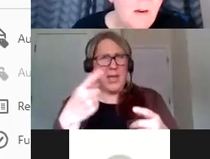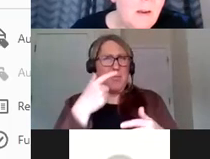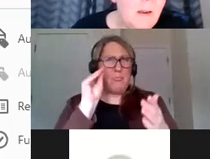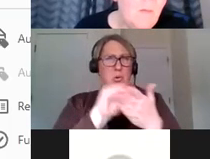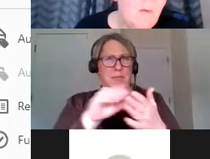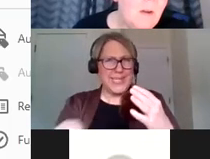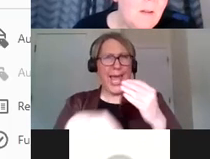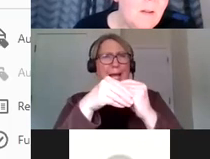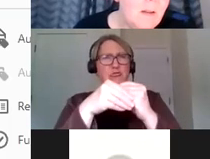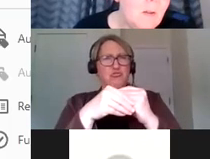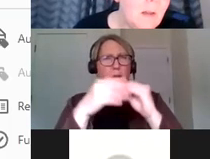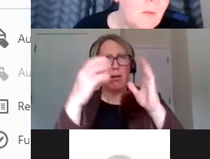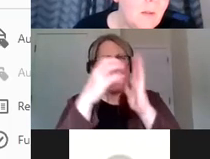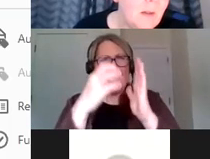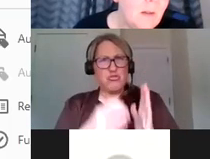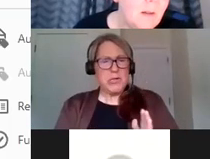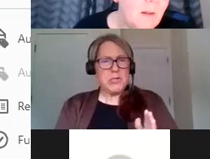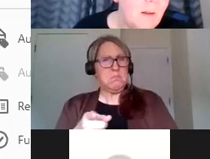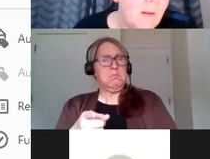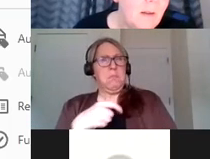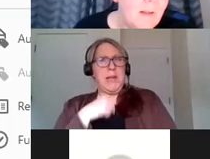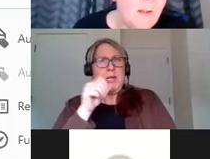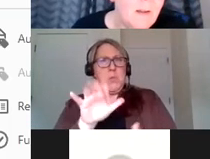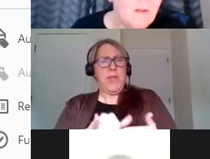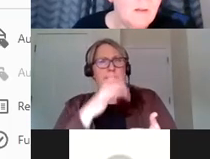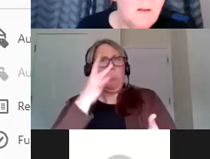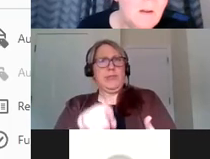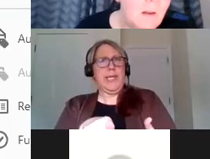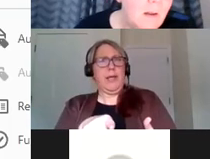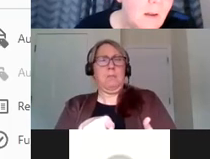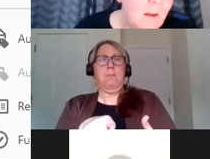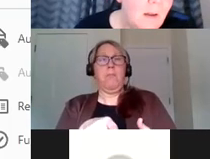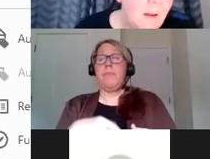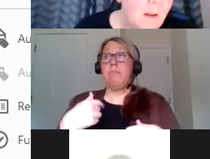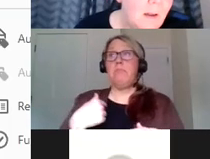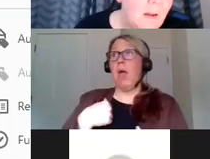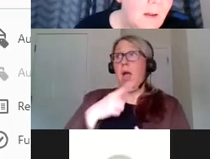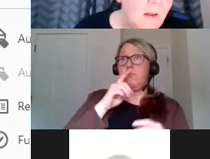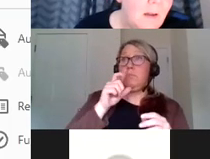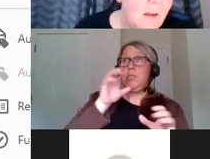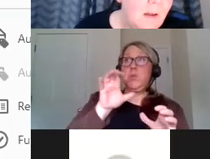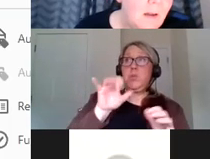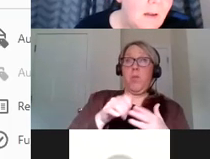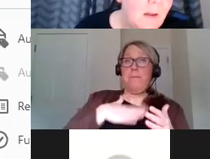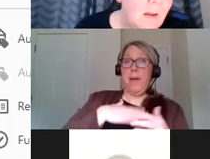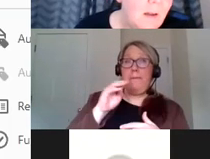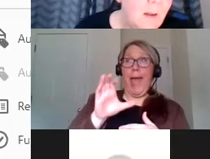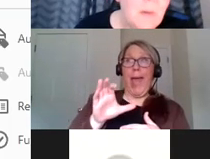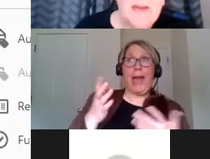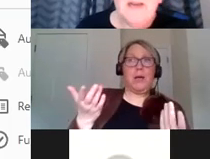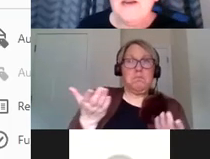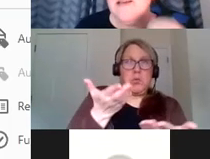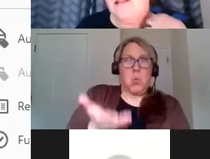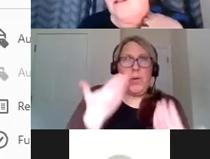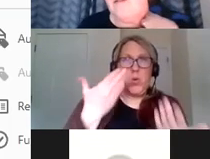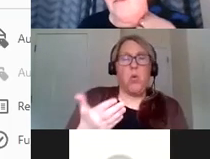and it's interesting that it did yeah, and this. I didn't get that with my Mac. So, But